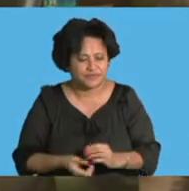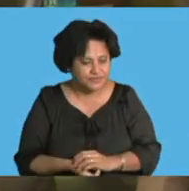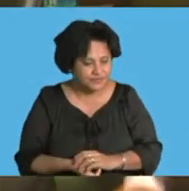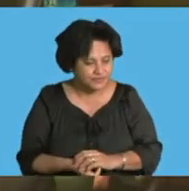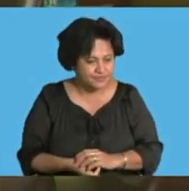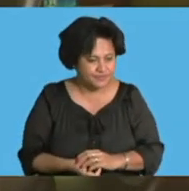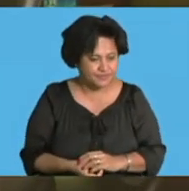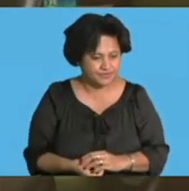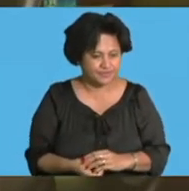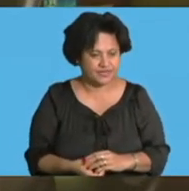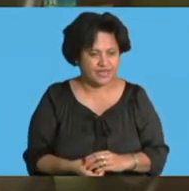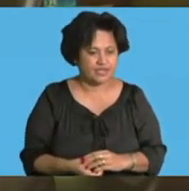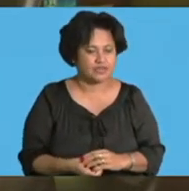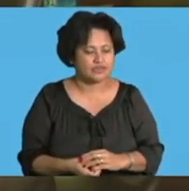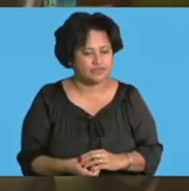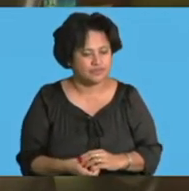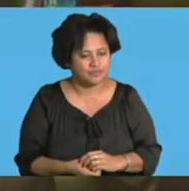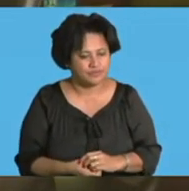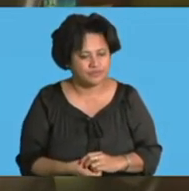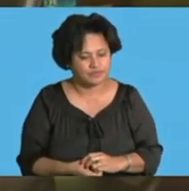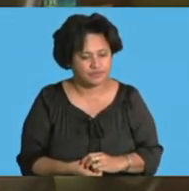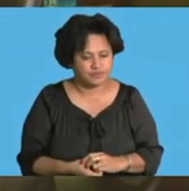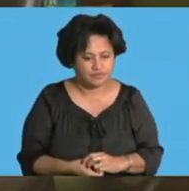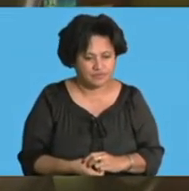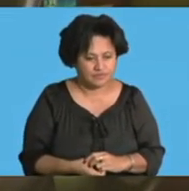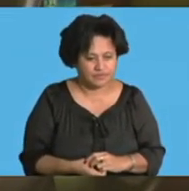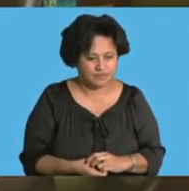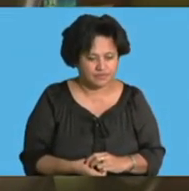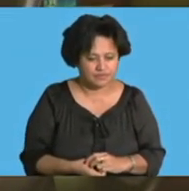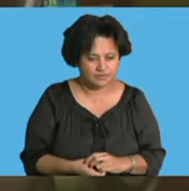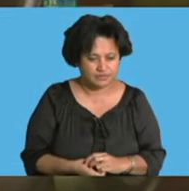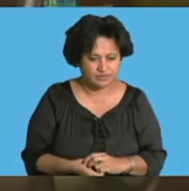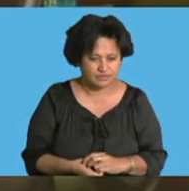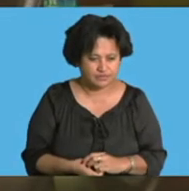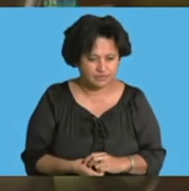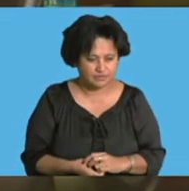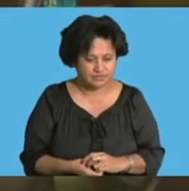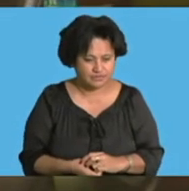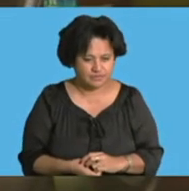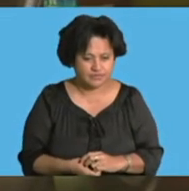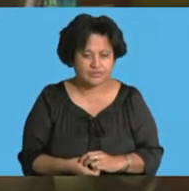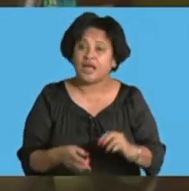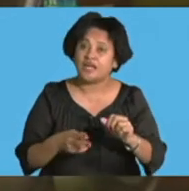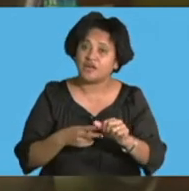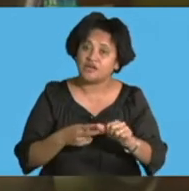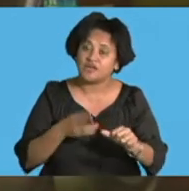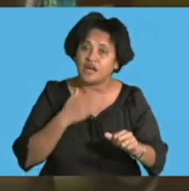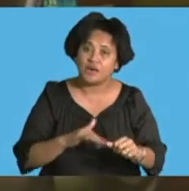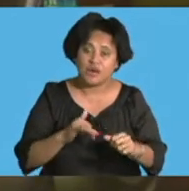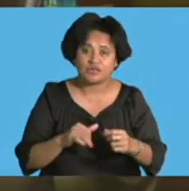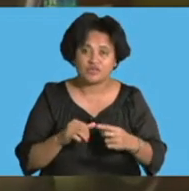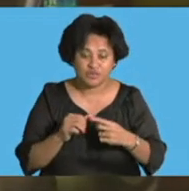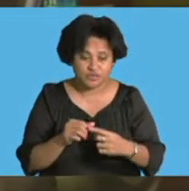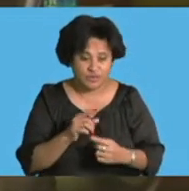Before I conclude, Mr. Speaker, allow me, I wish to respond to the statement made